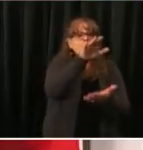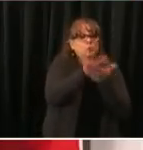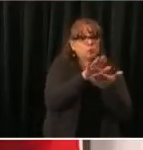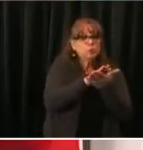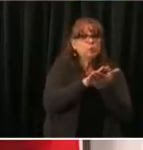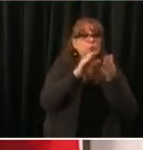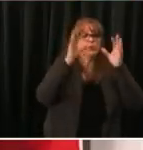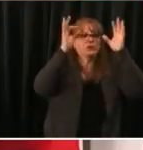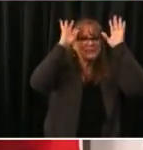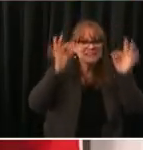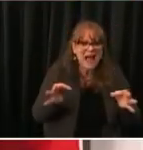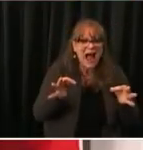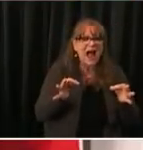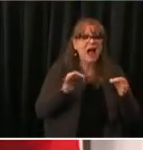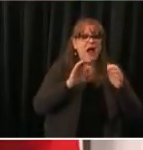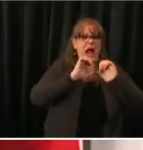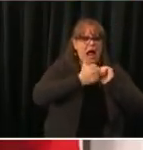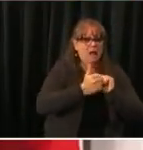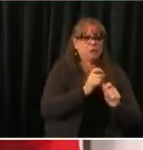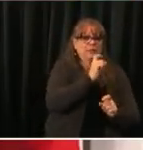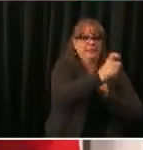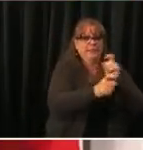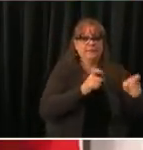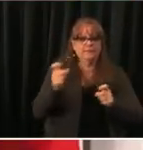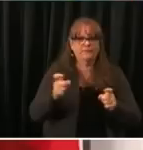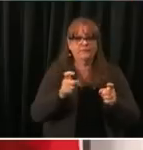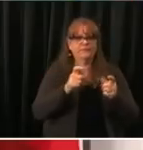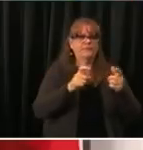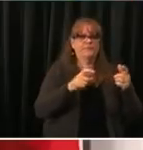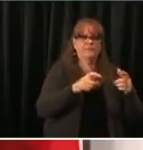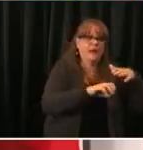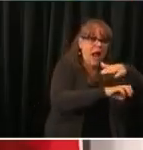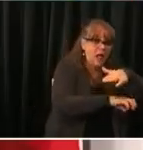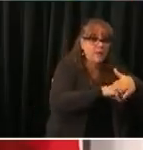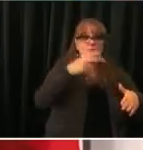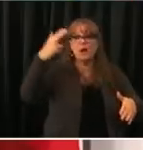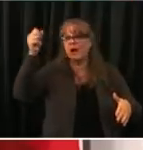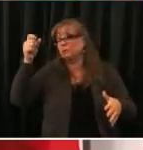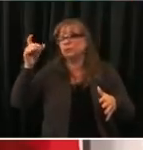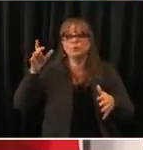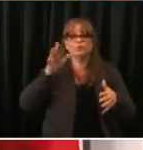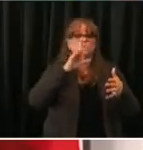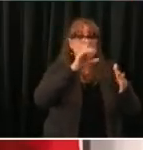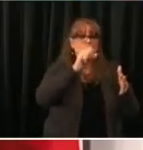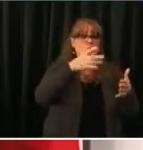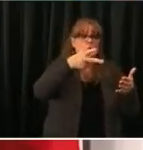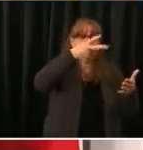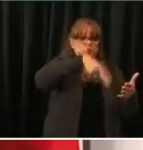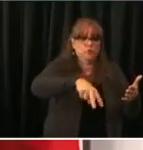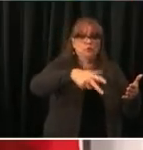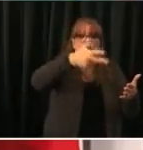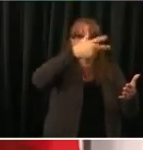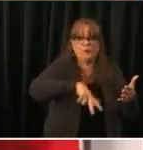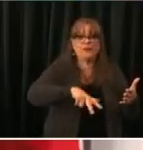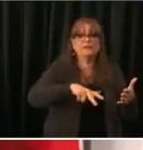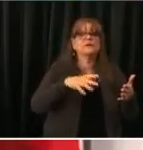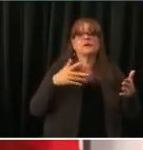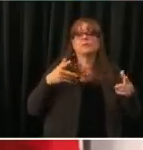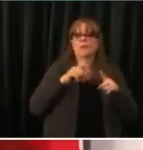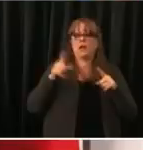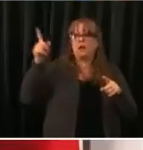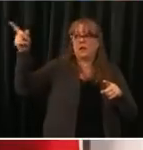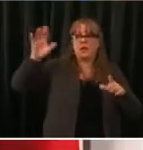that from our perspective, everybody's over a 2 to 3 week period, we've not made further sub-prioritizations in there. Certainly districts within their